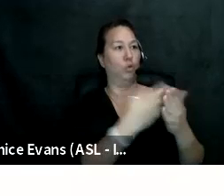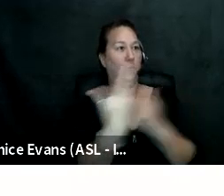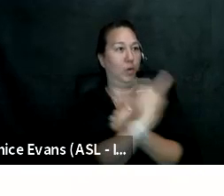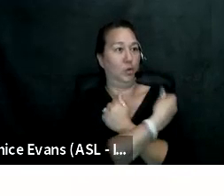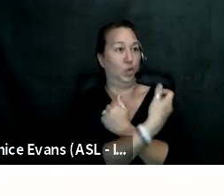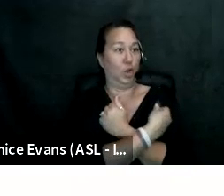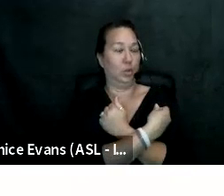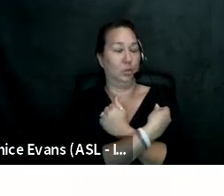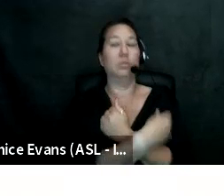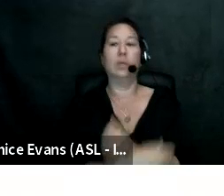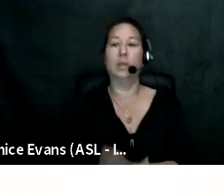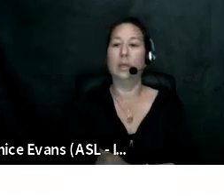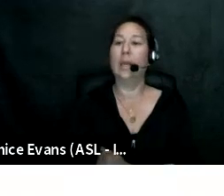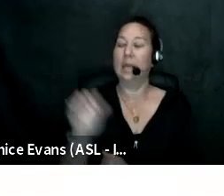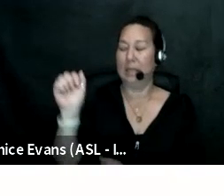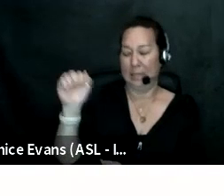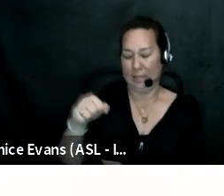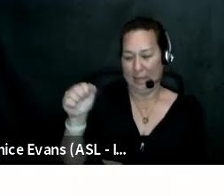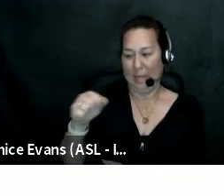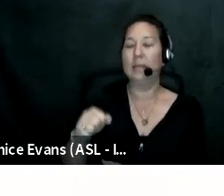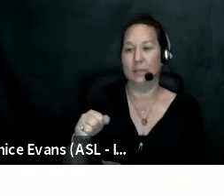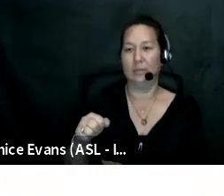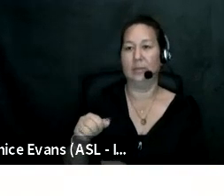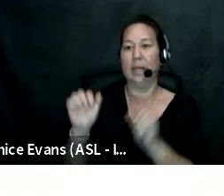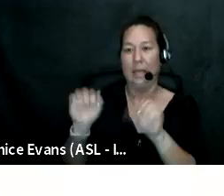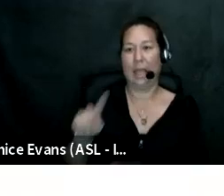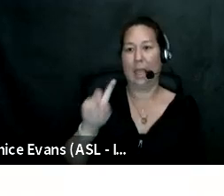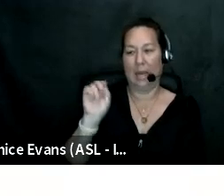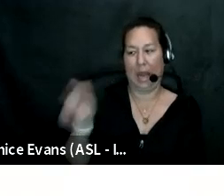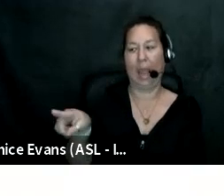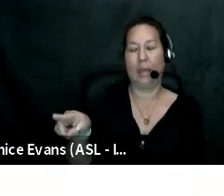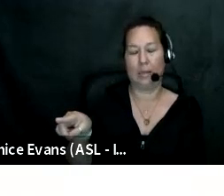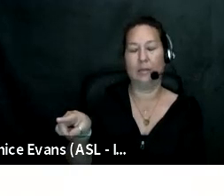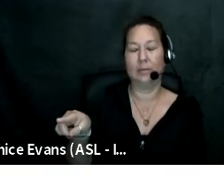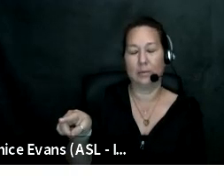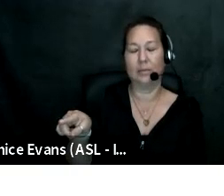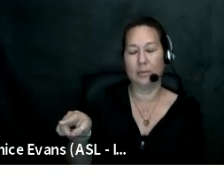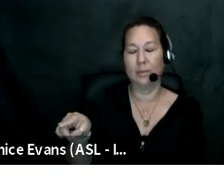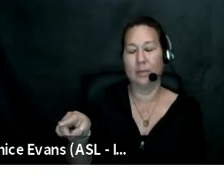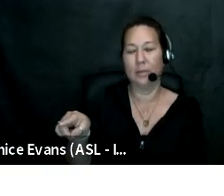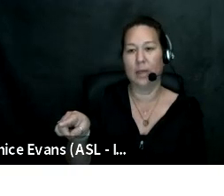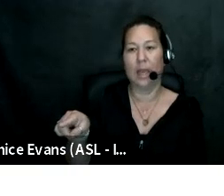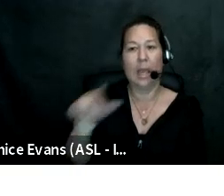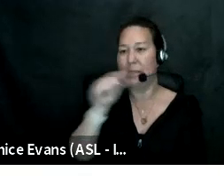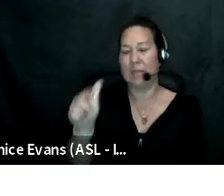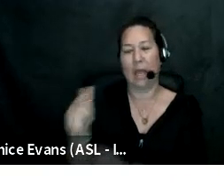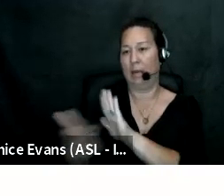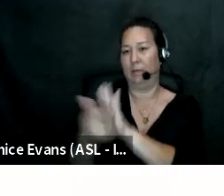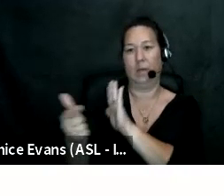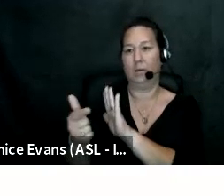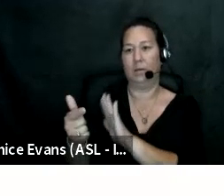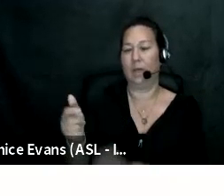Businesses can ask those questions, and it is not a violation of